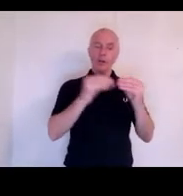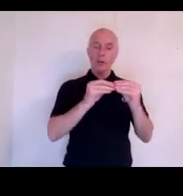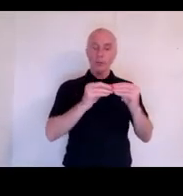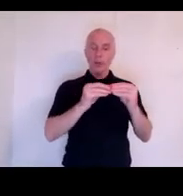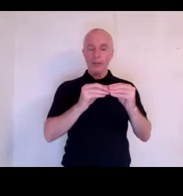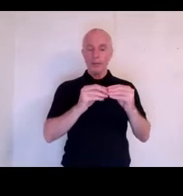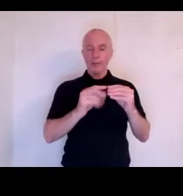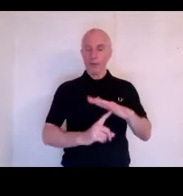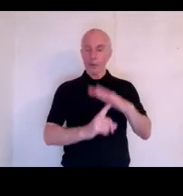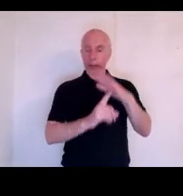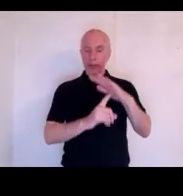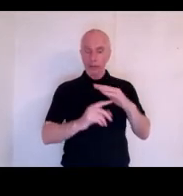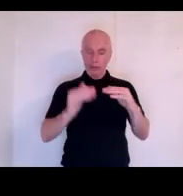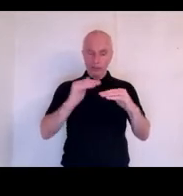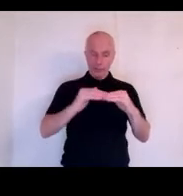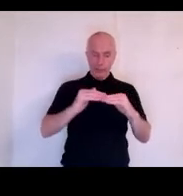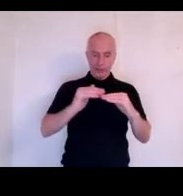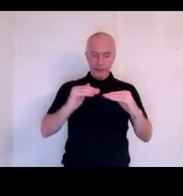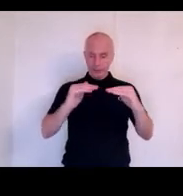our reaction is dying off.